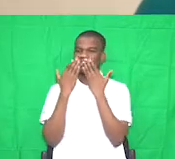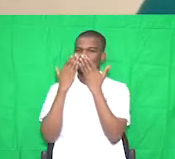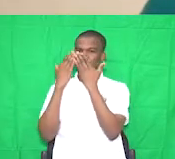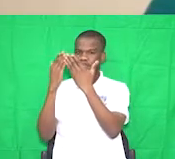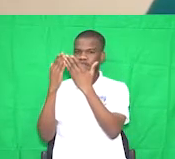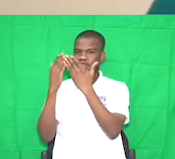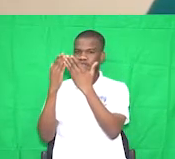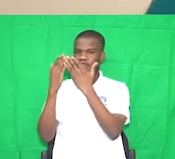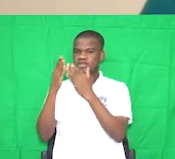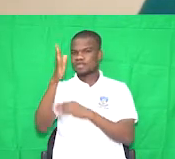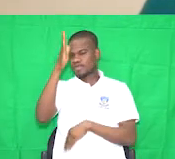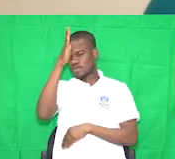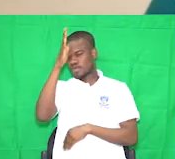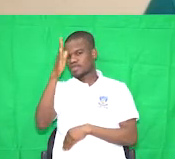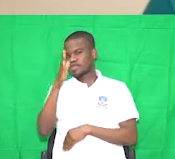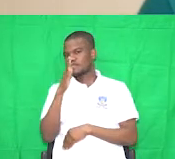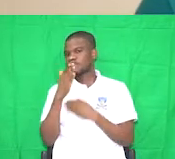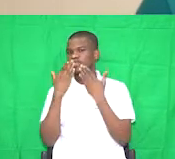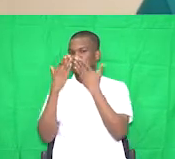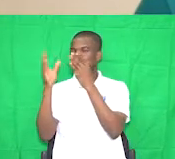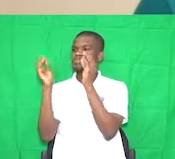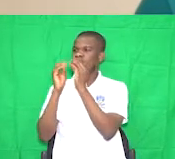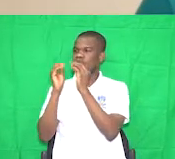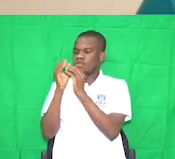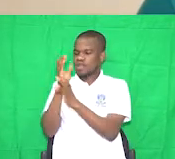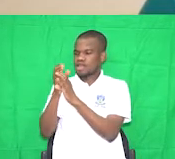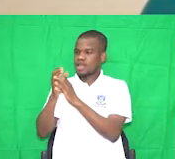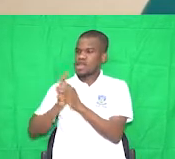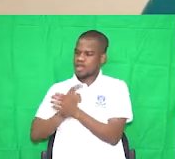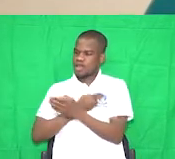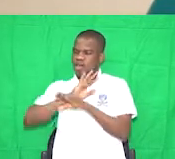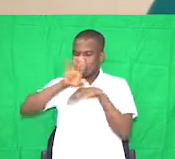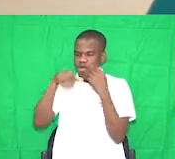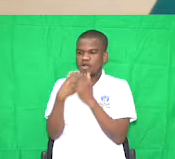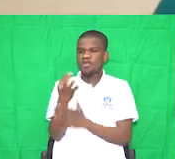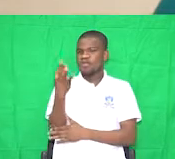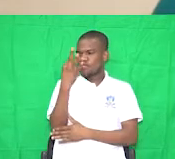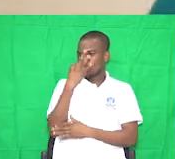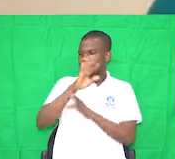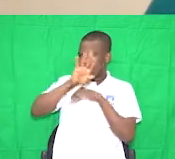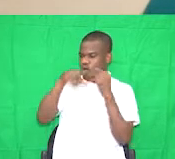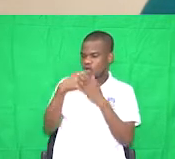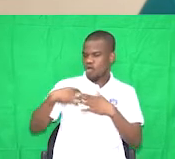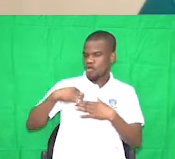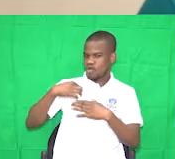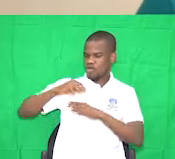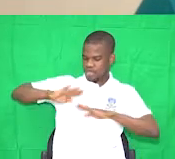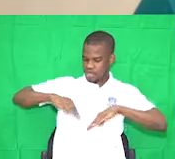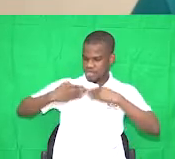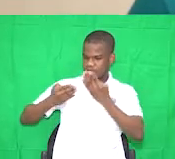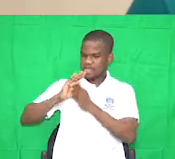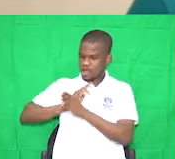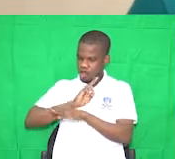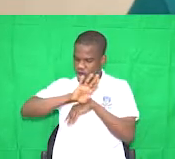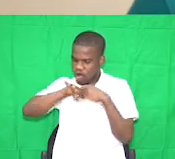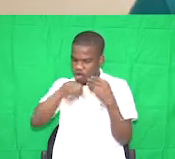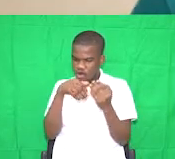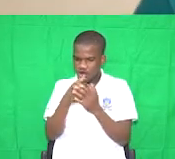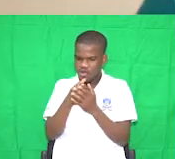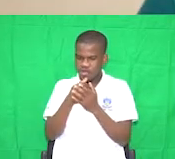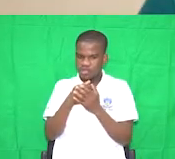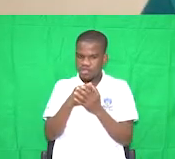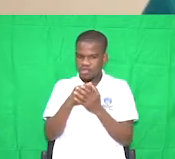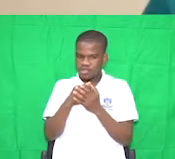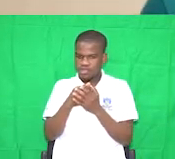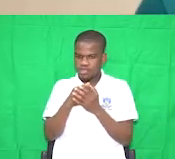so much, Mom and Dad, for your love, care, food, clothing, and shelter. You